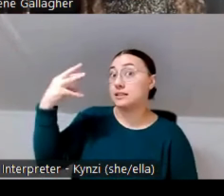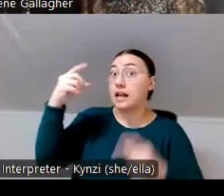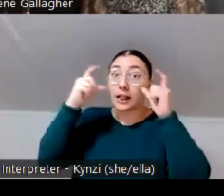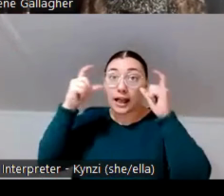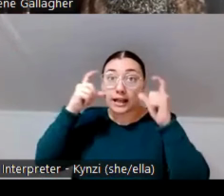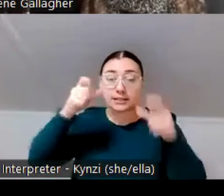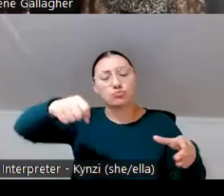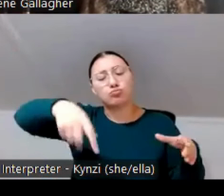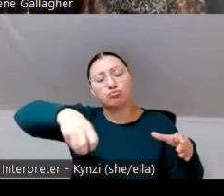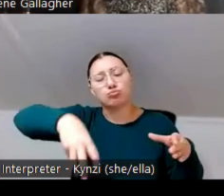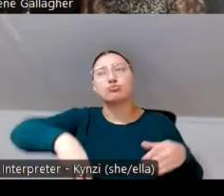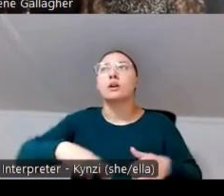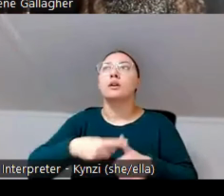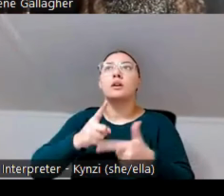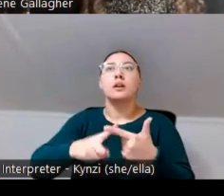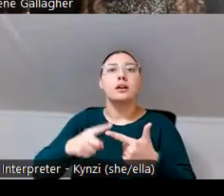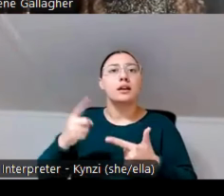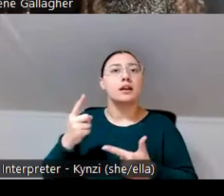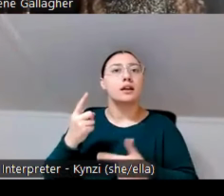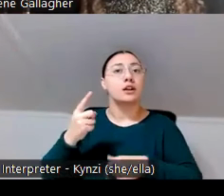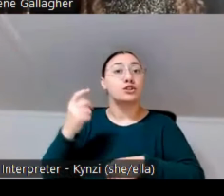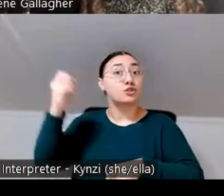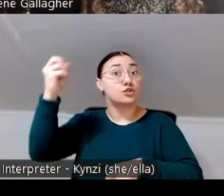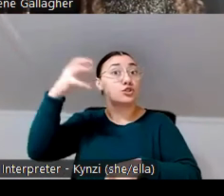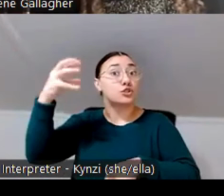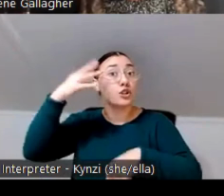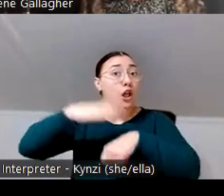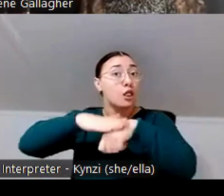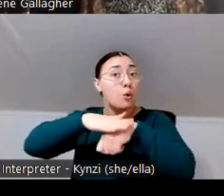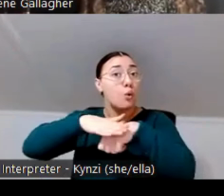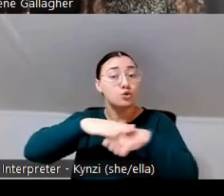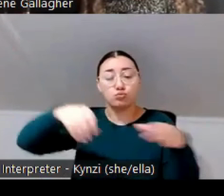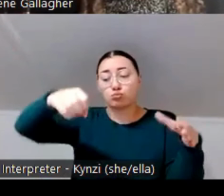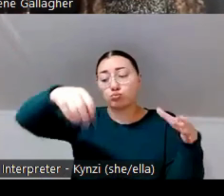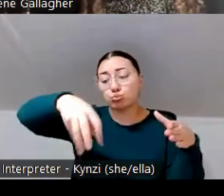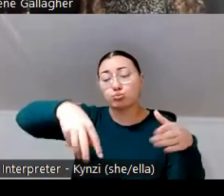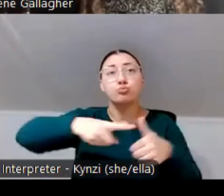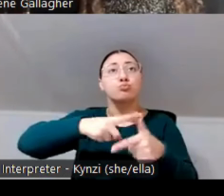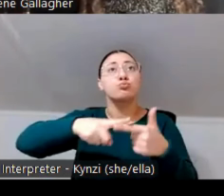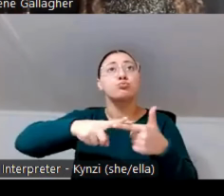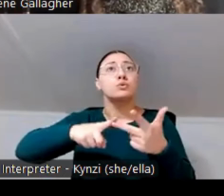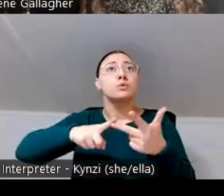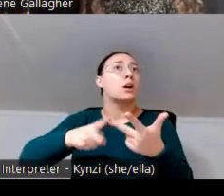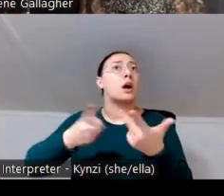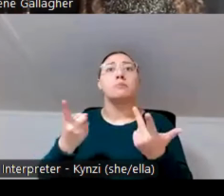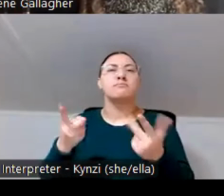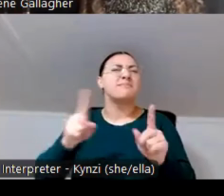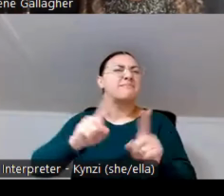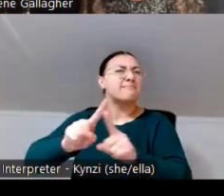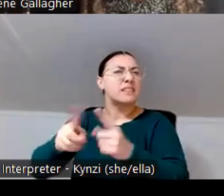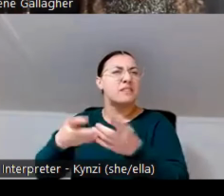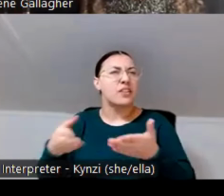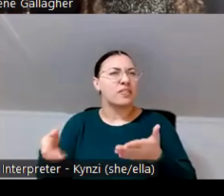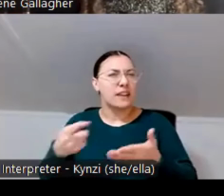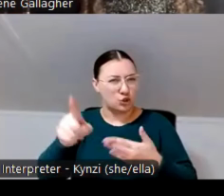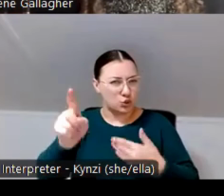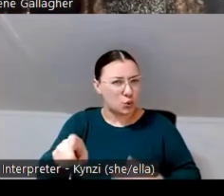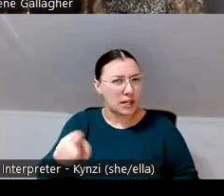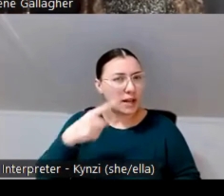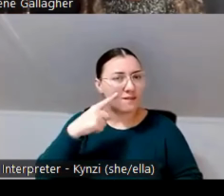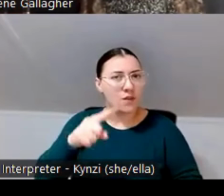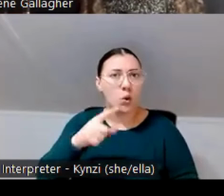sunscreen because we wear those to protect ourselves too. You can also build concepts about